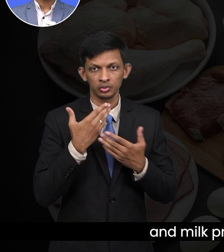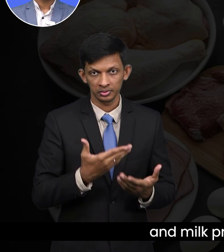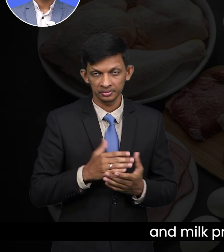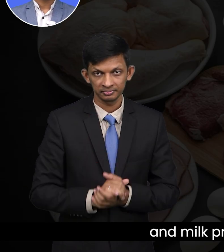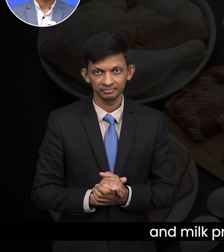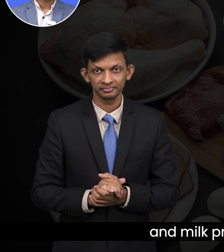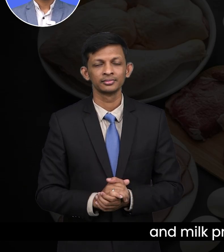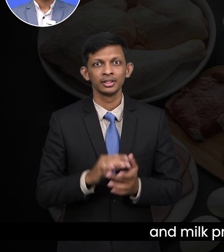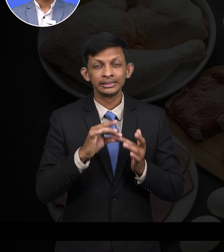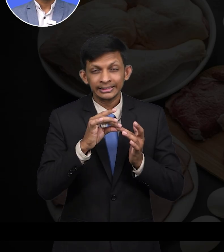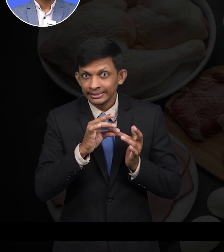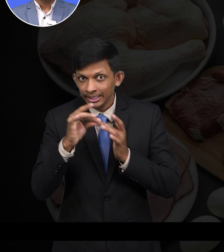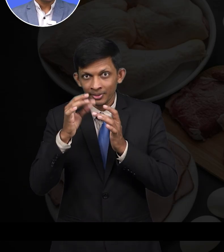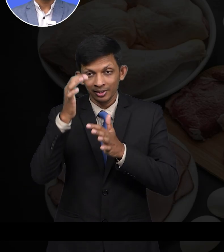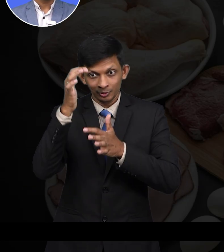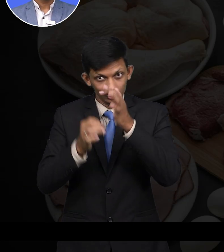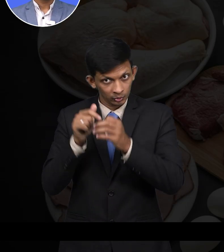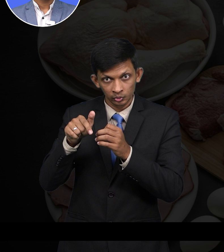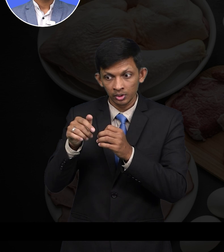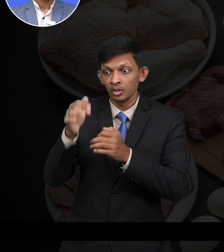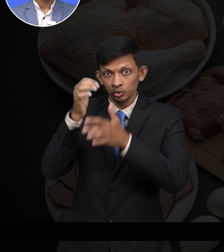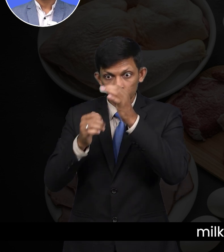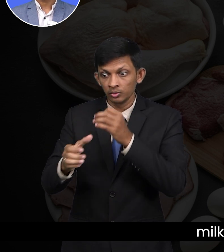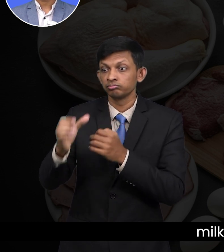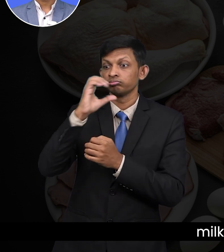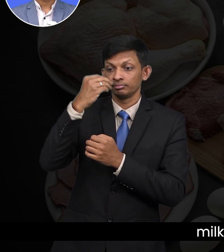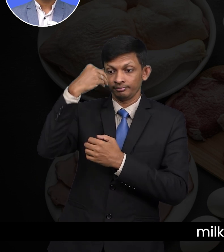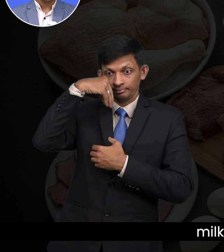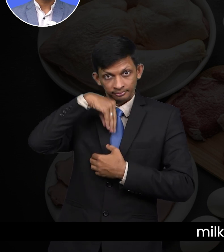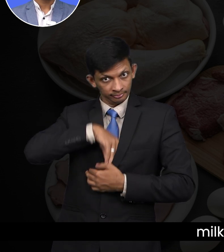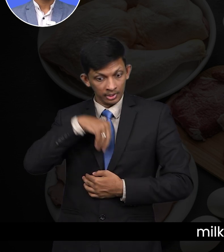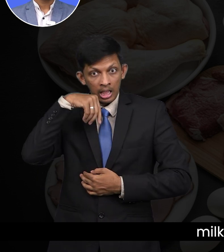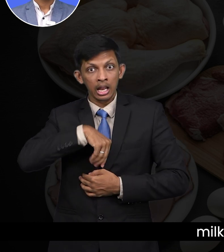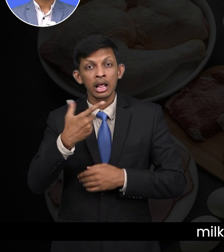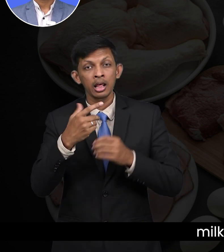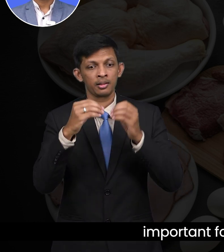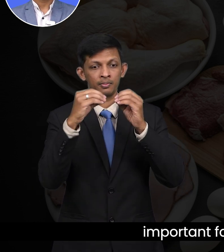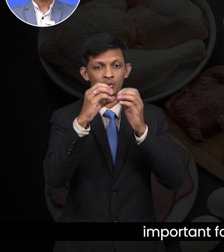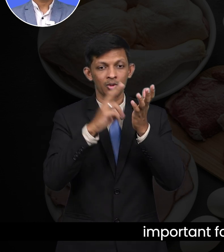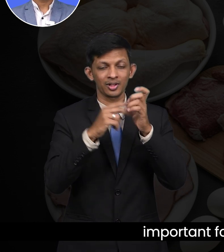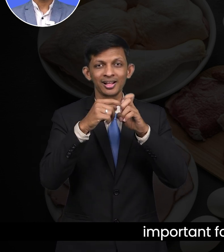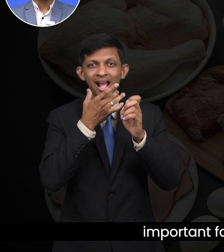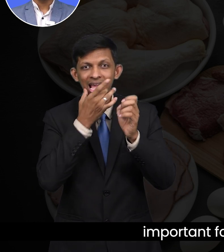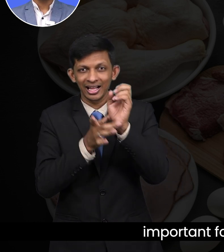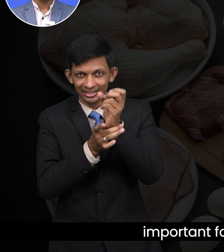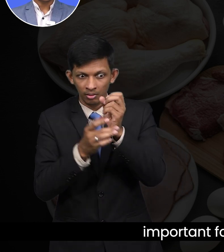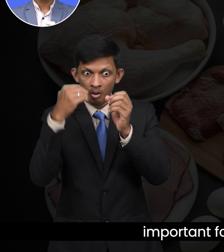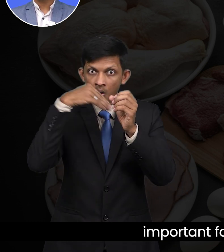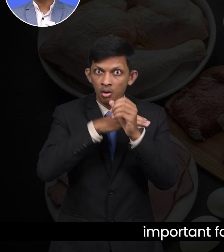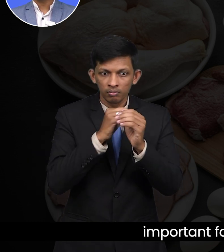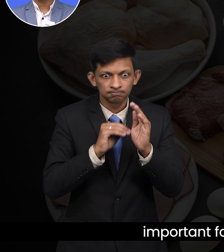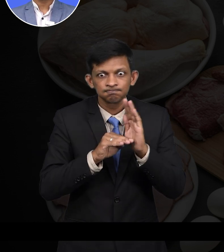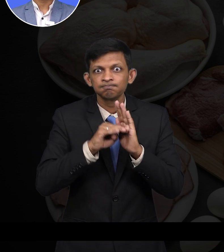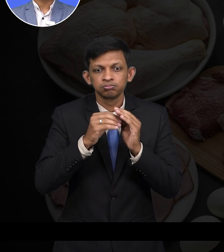protein. In particular, milk contains calcium, important for the growth